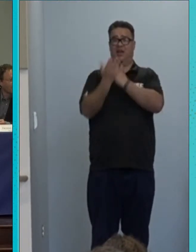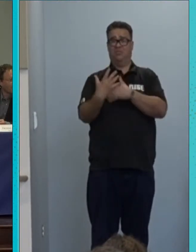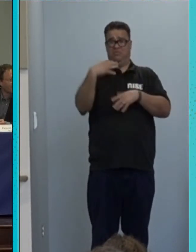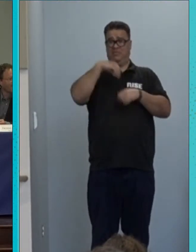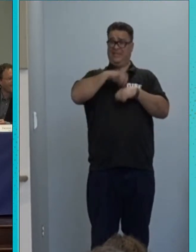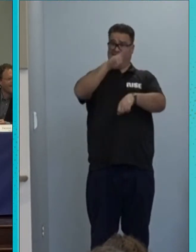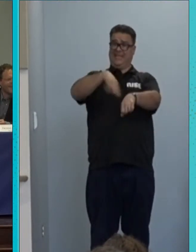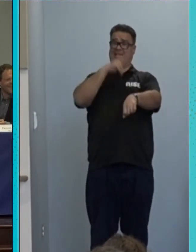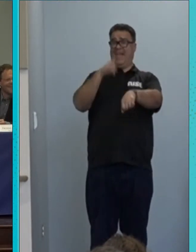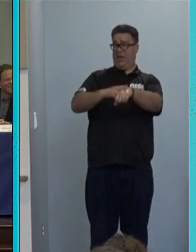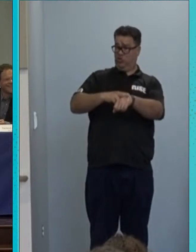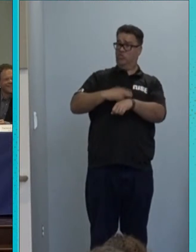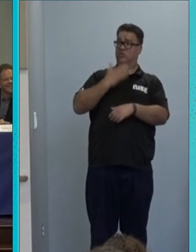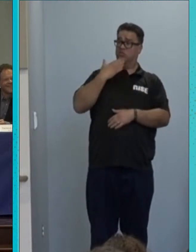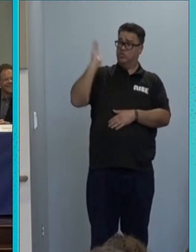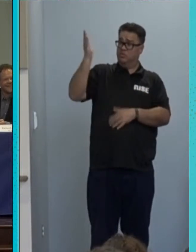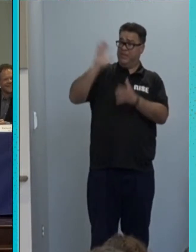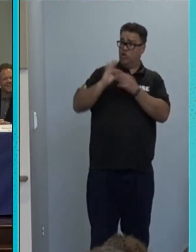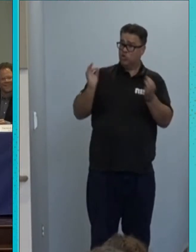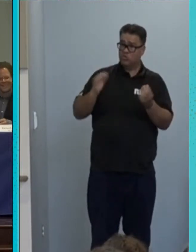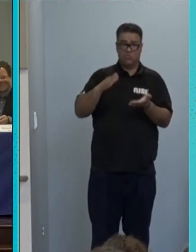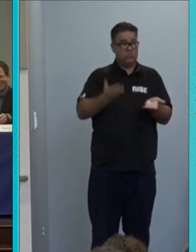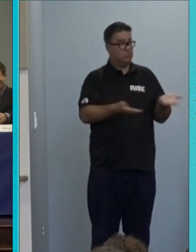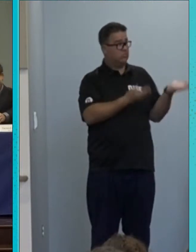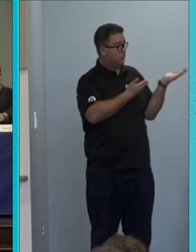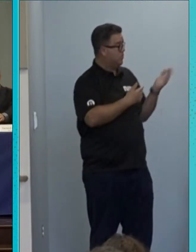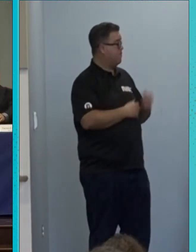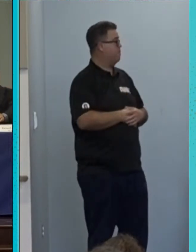you naturally?